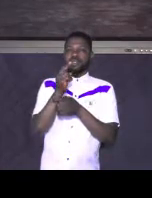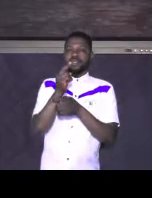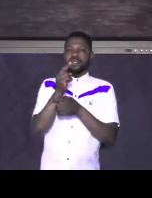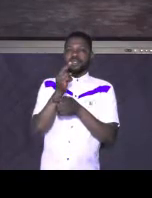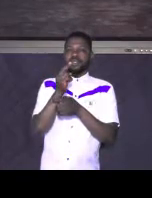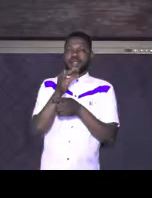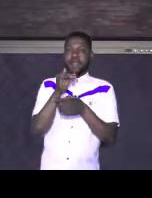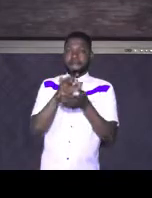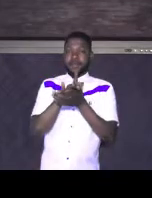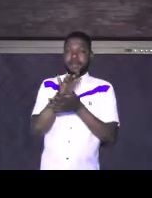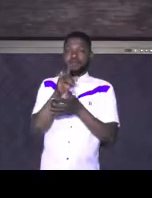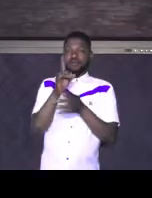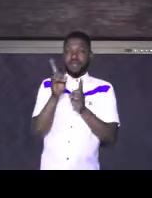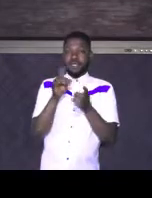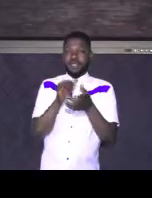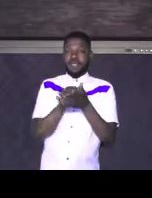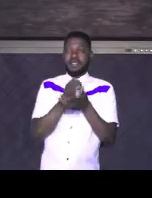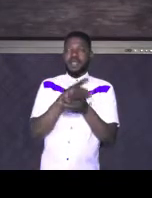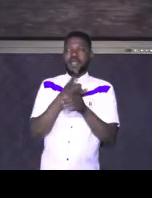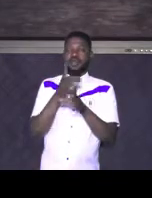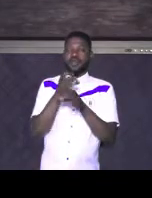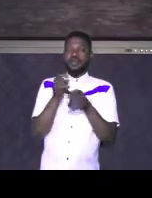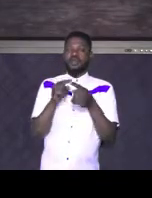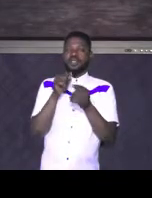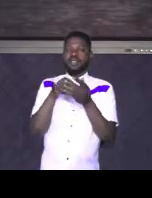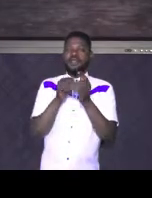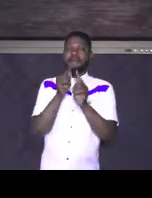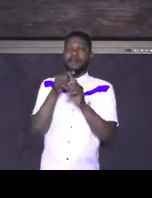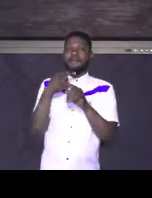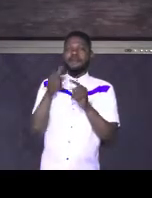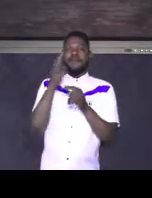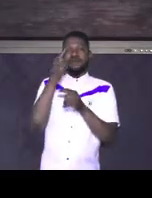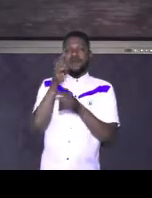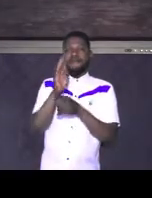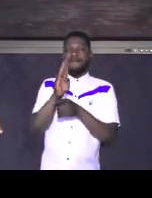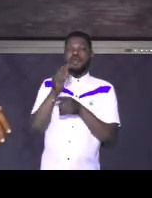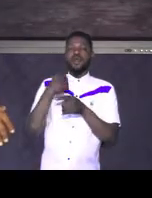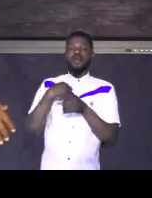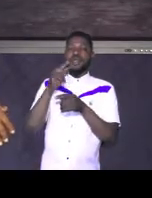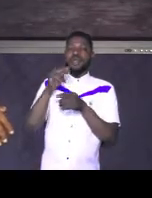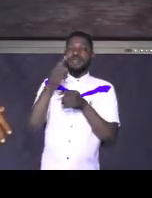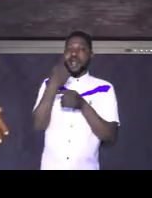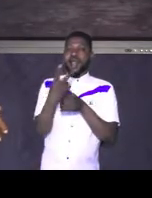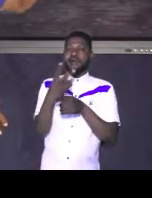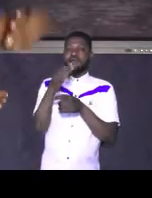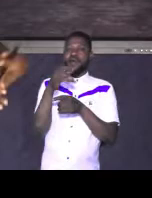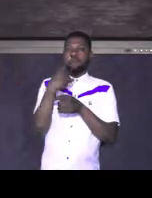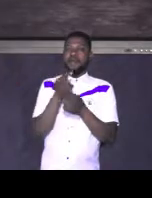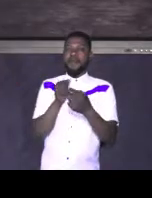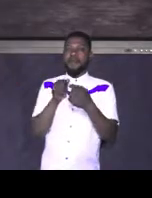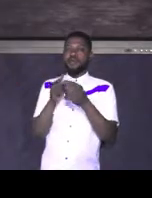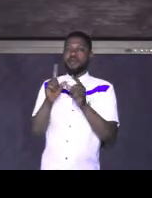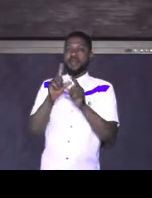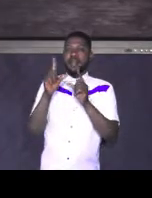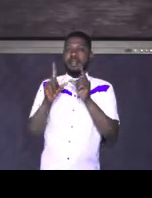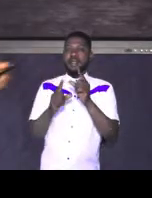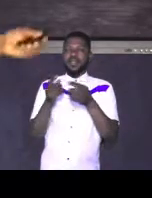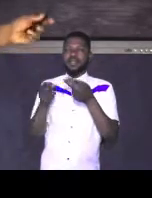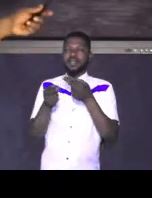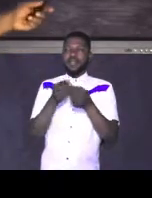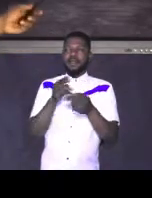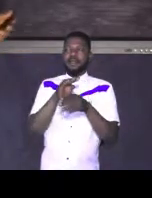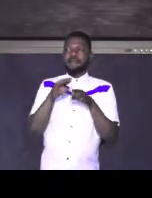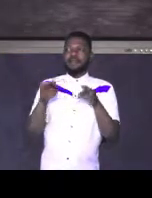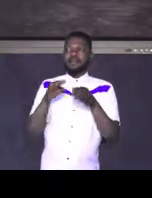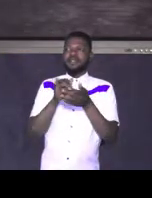120 centimeters squares. I believe that you did this and you got to this point. But for B, we will need half of the perpendicular length times the